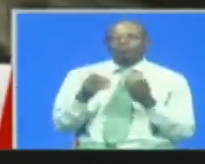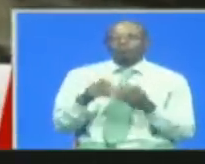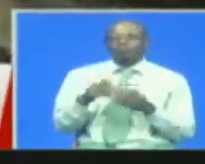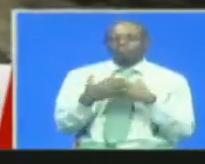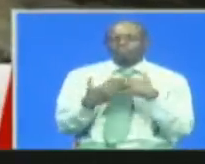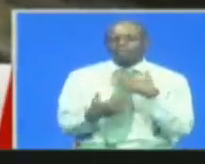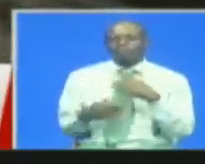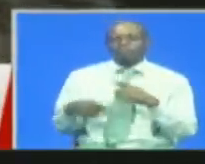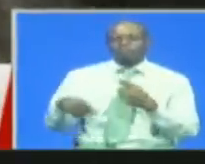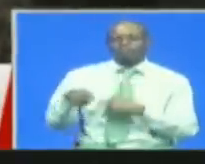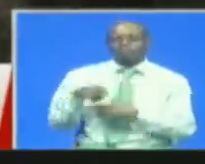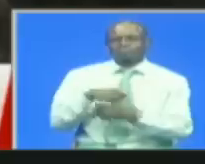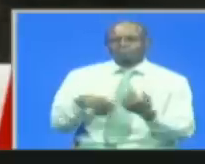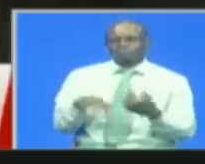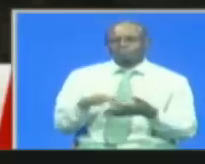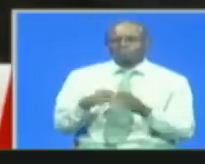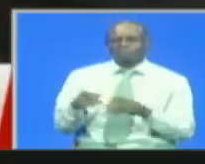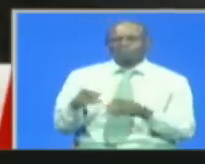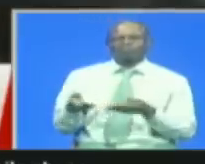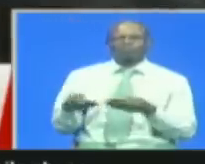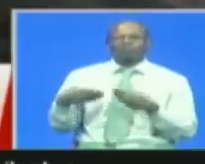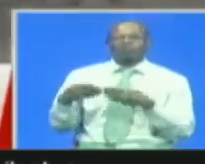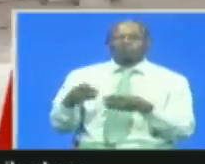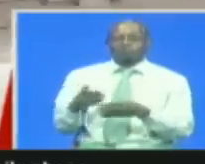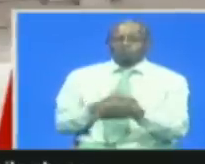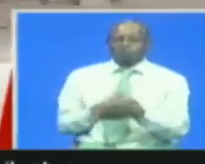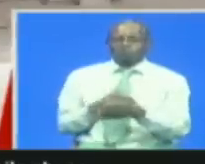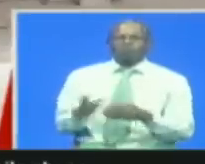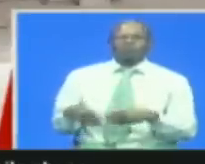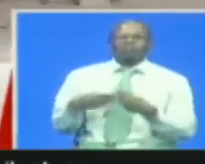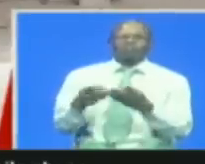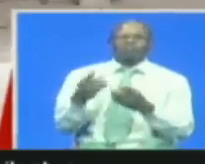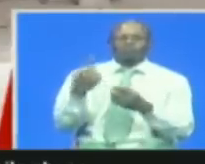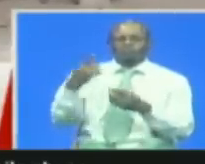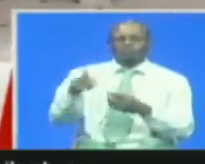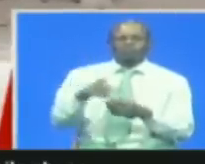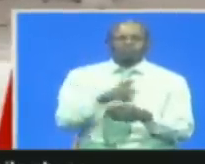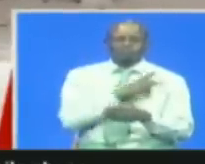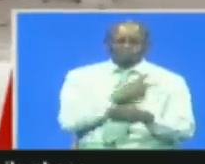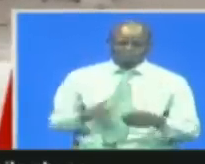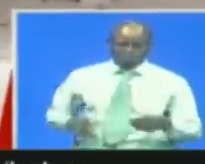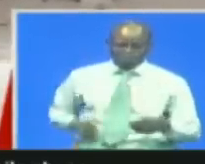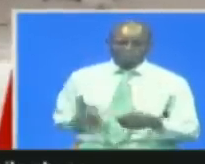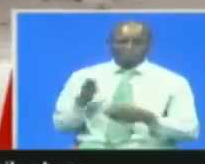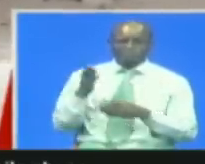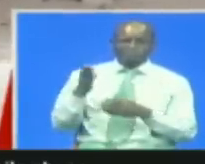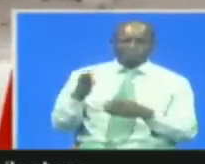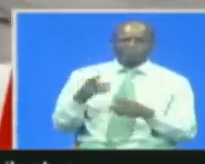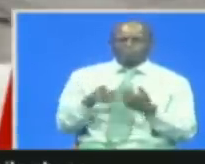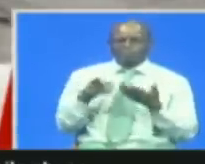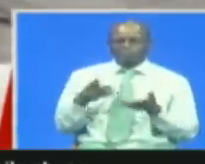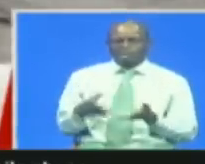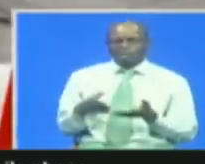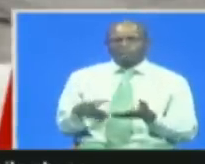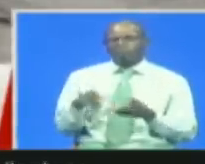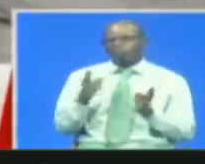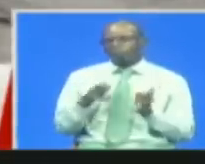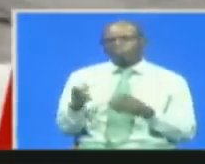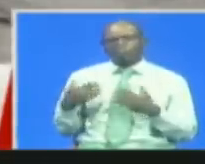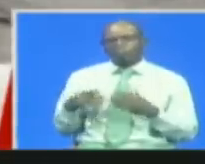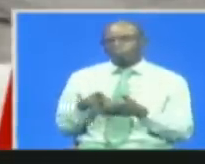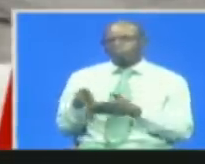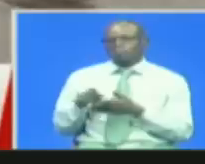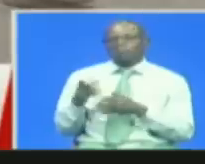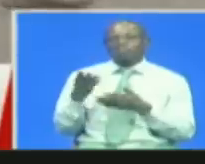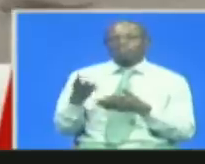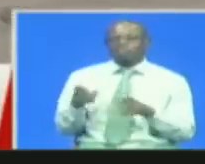of emperors but is now highly sought after by a growing middle class. Several African countries have banned the export of donkey skins and